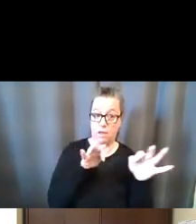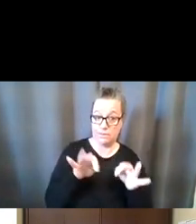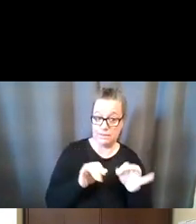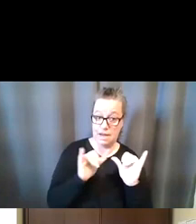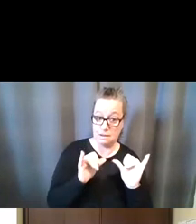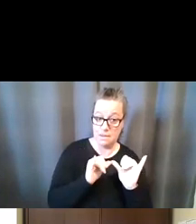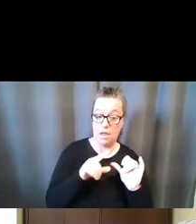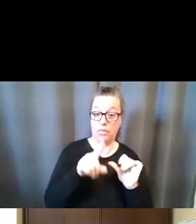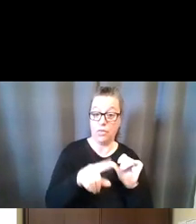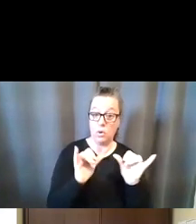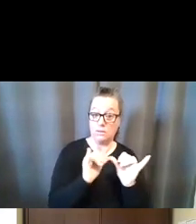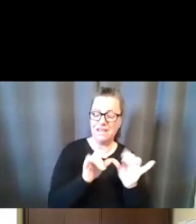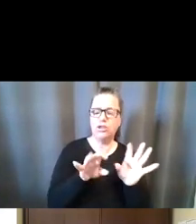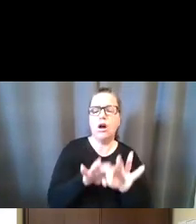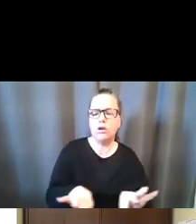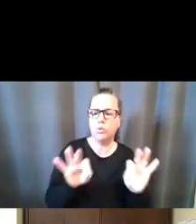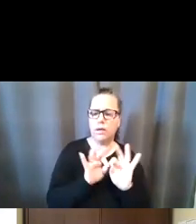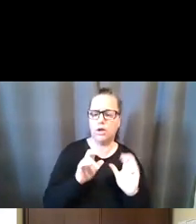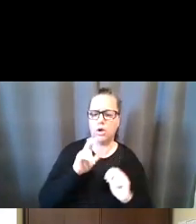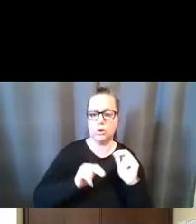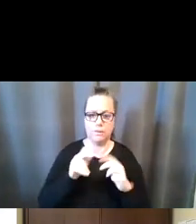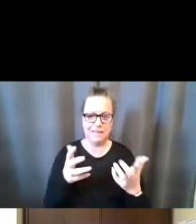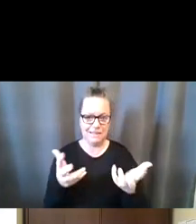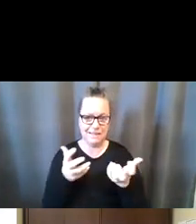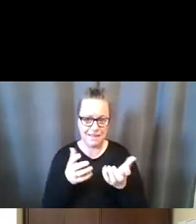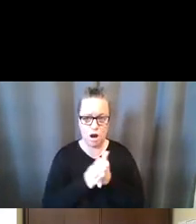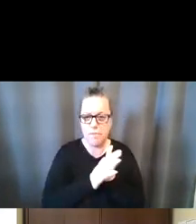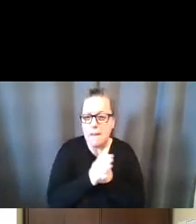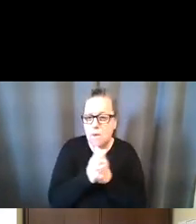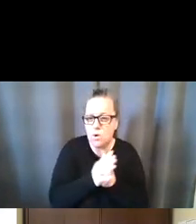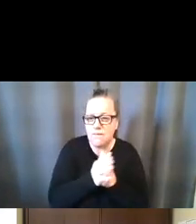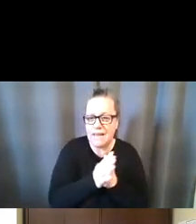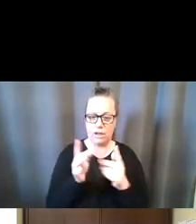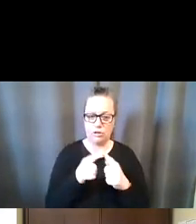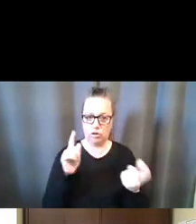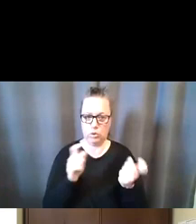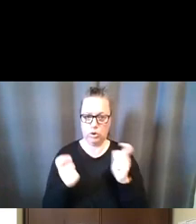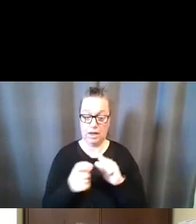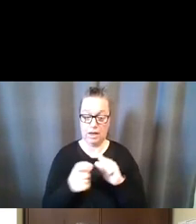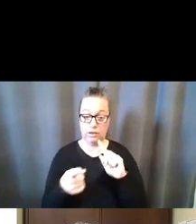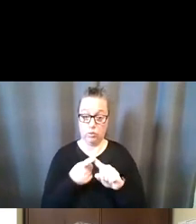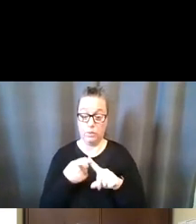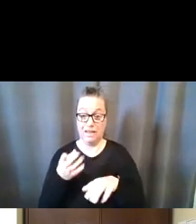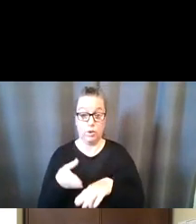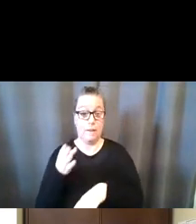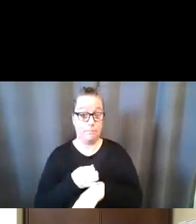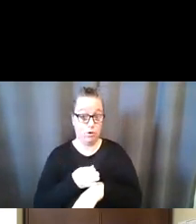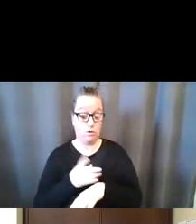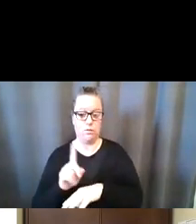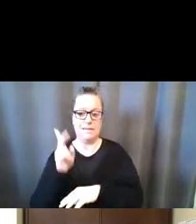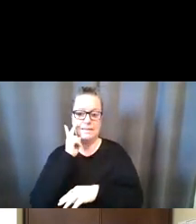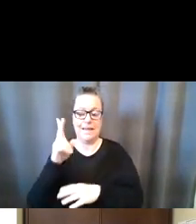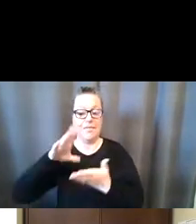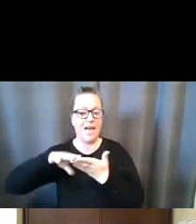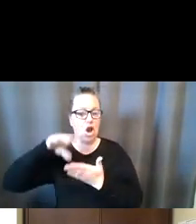Those measures are critical to building desire, the motivator to change. When we get to improve is where we see knowledge